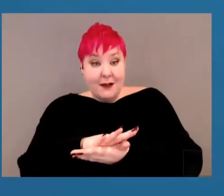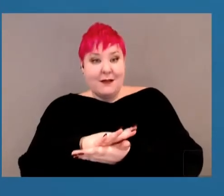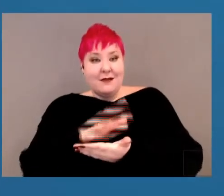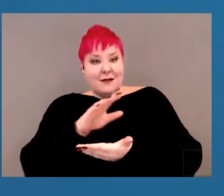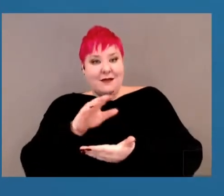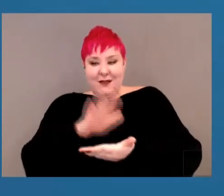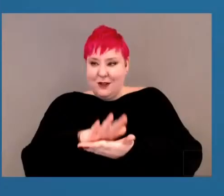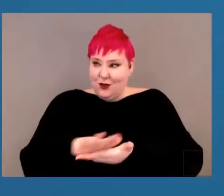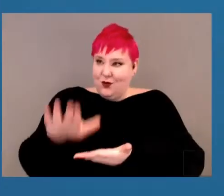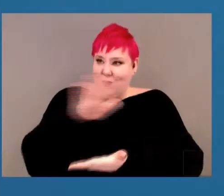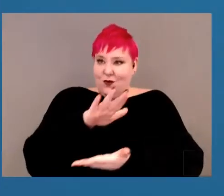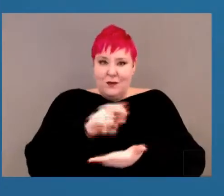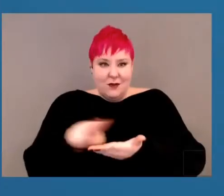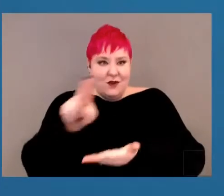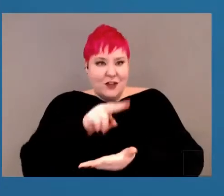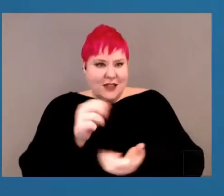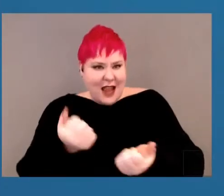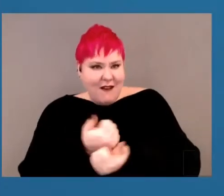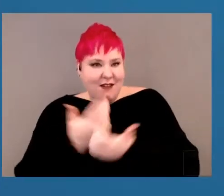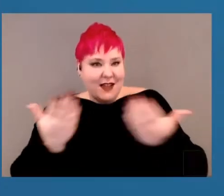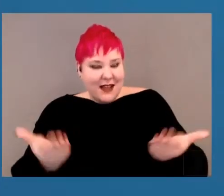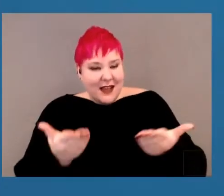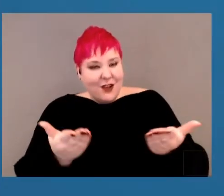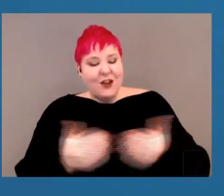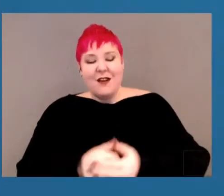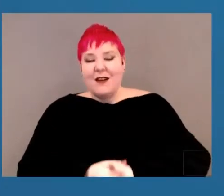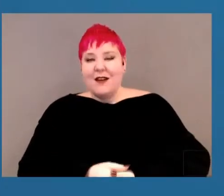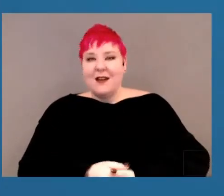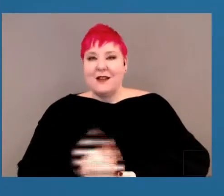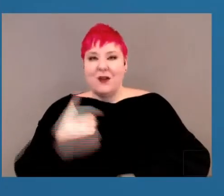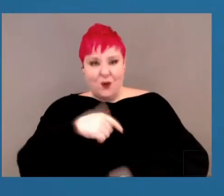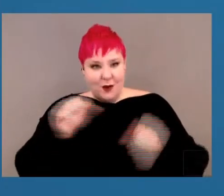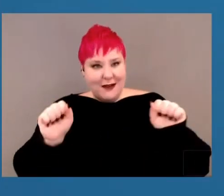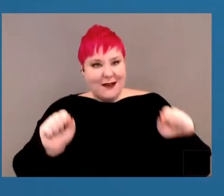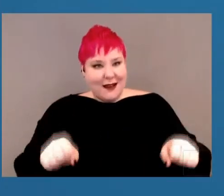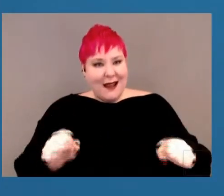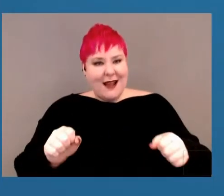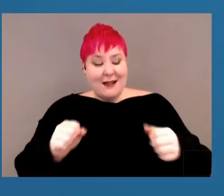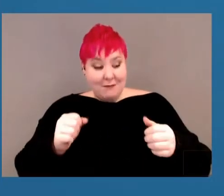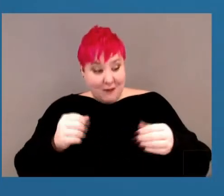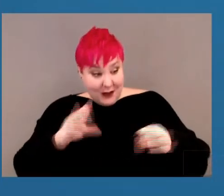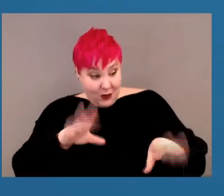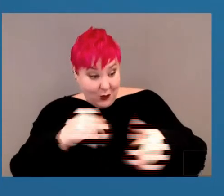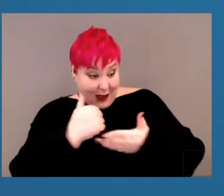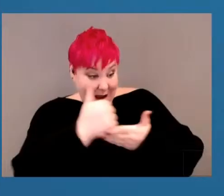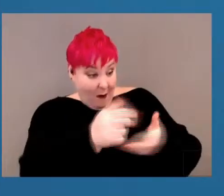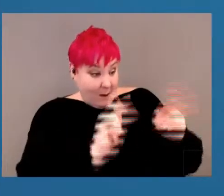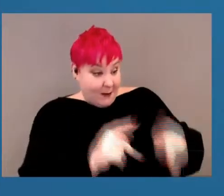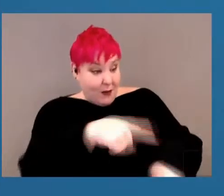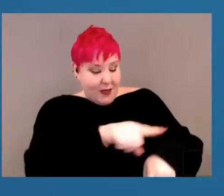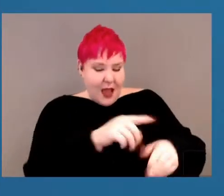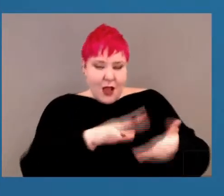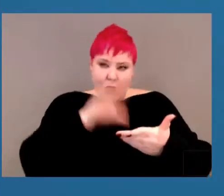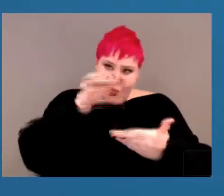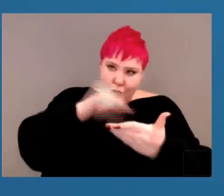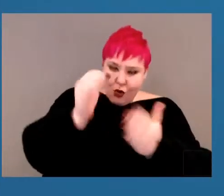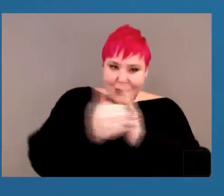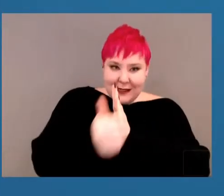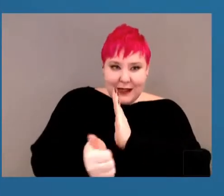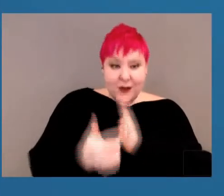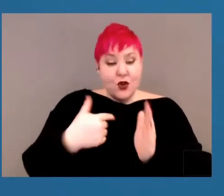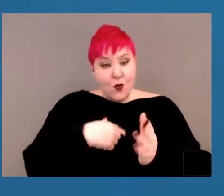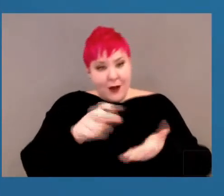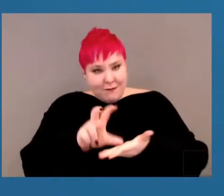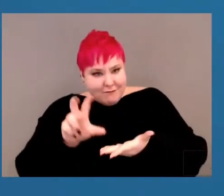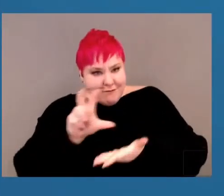we've invested money to help people learn the skills as well. $500 million invested in workforce development and training for these very